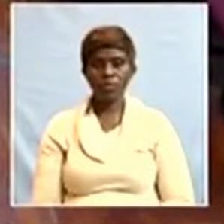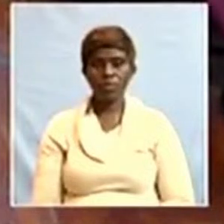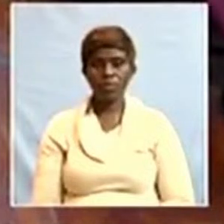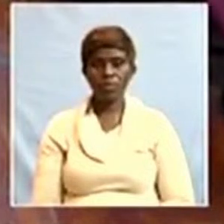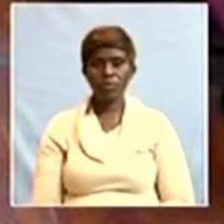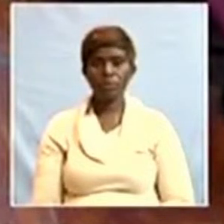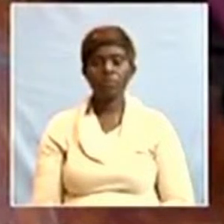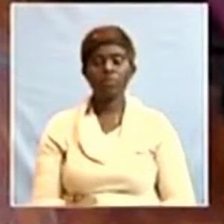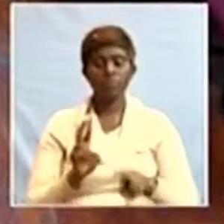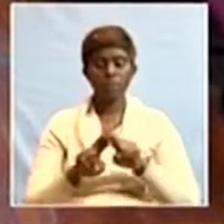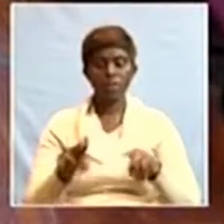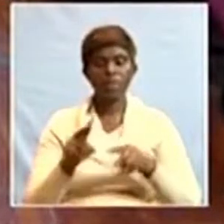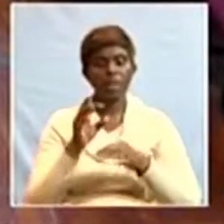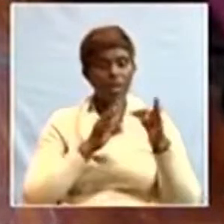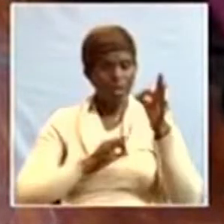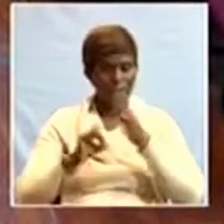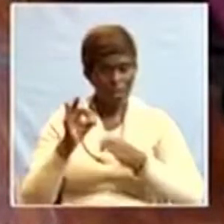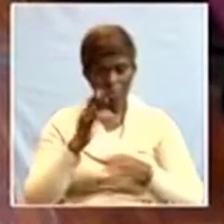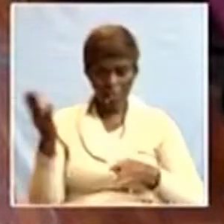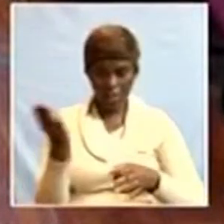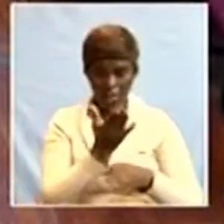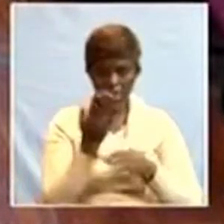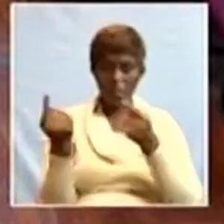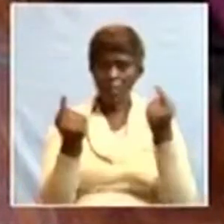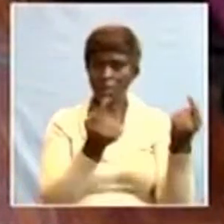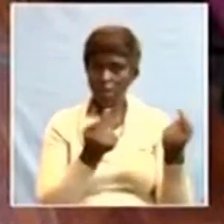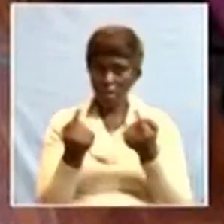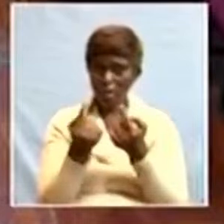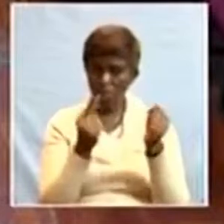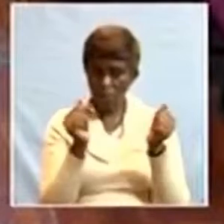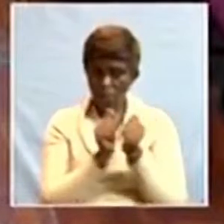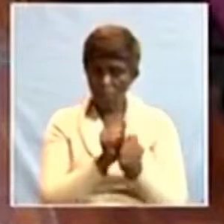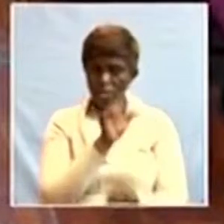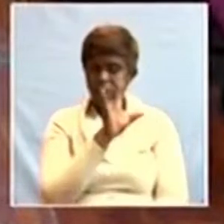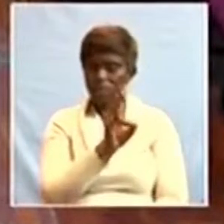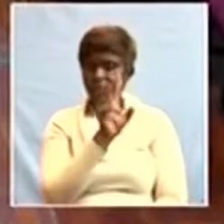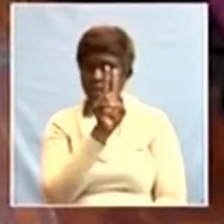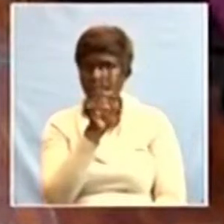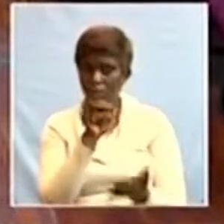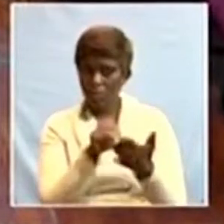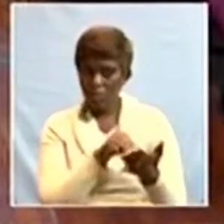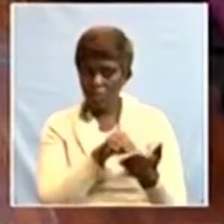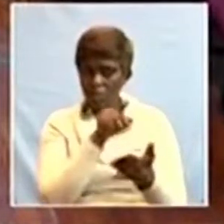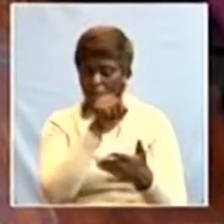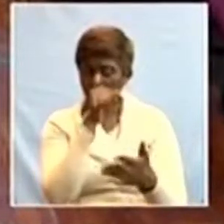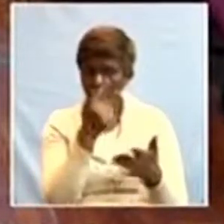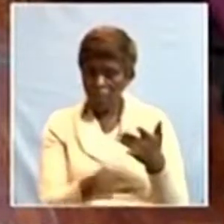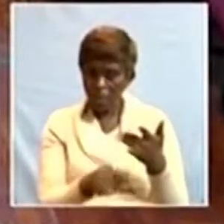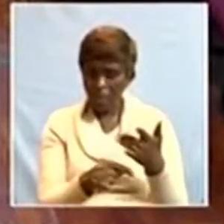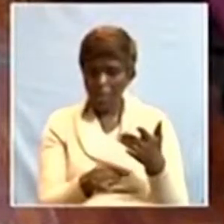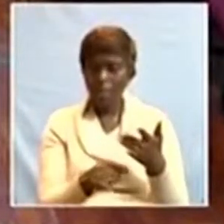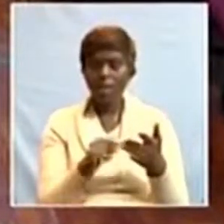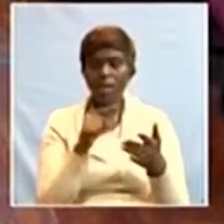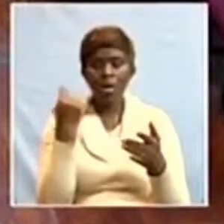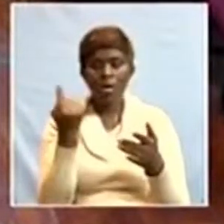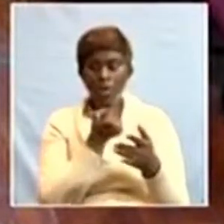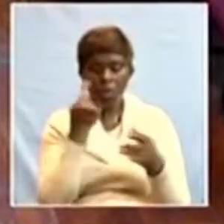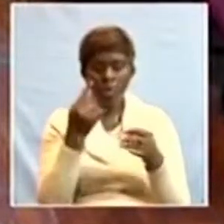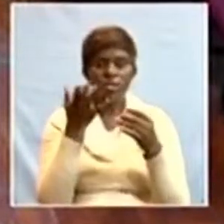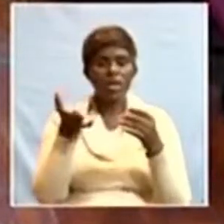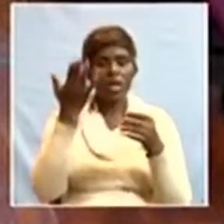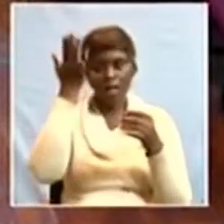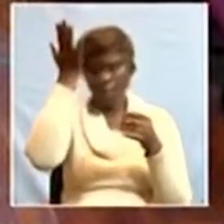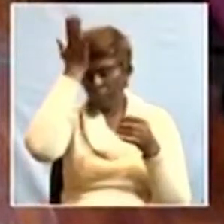Chair, our explanation to this particular situation regarding the 72 million was that we were updating